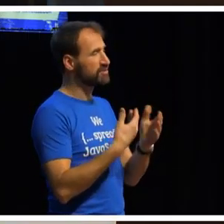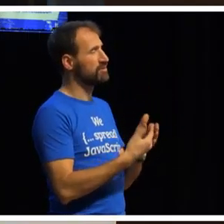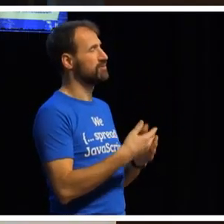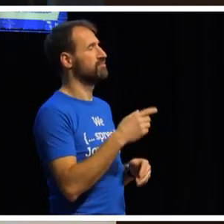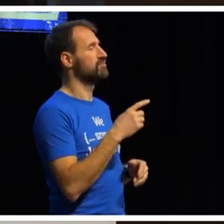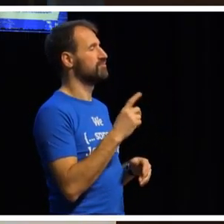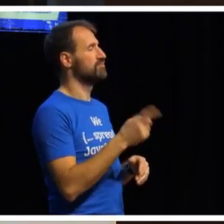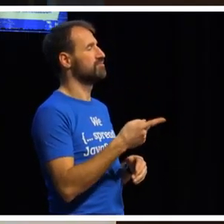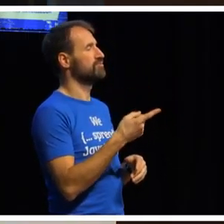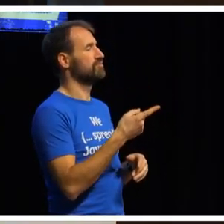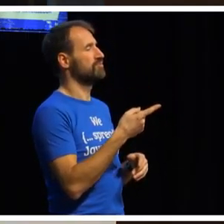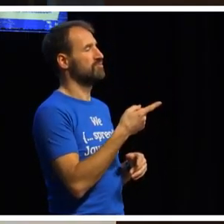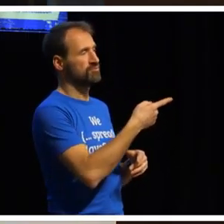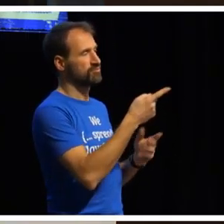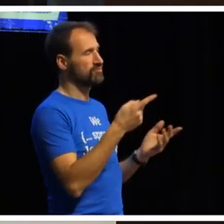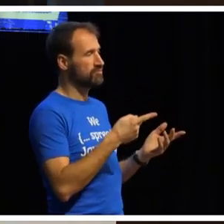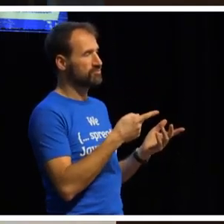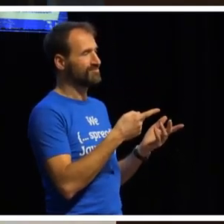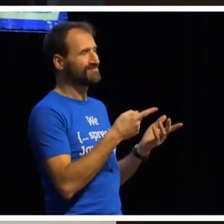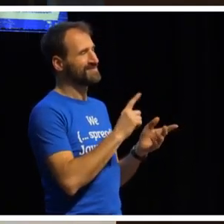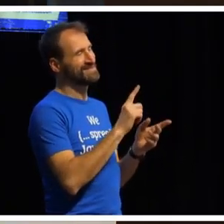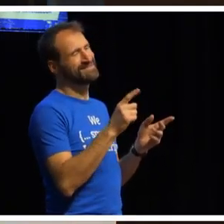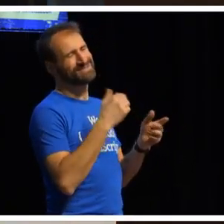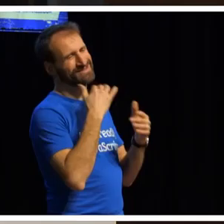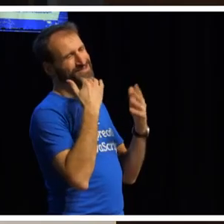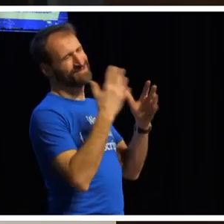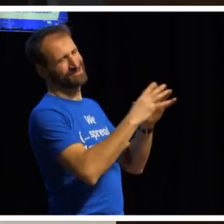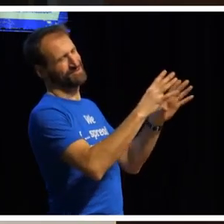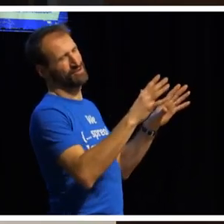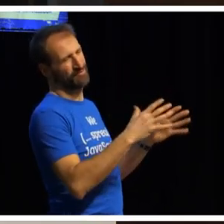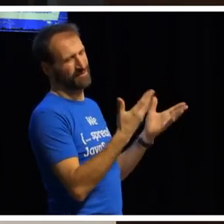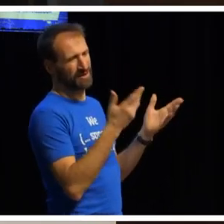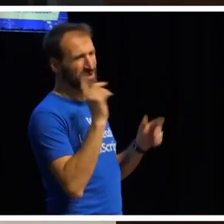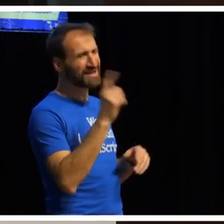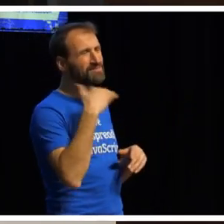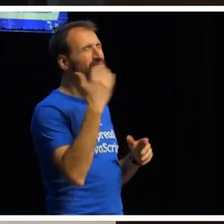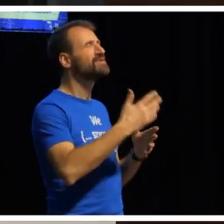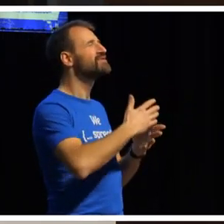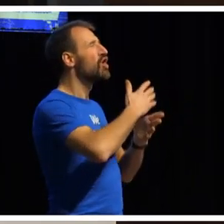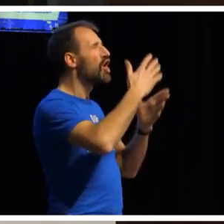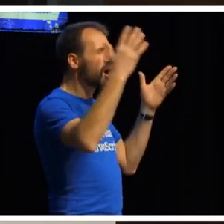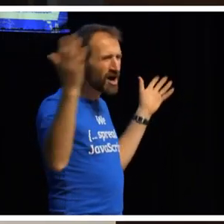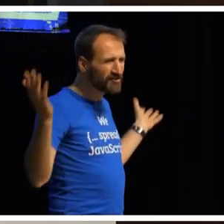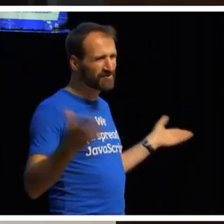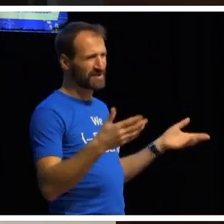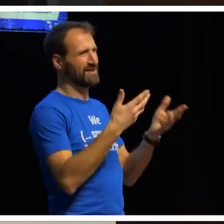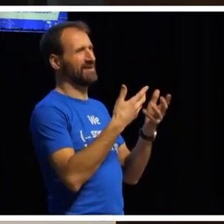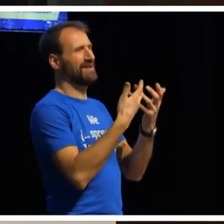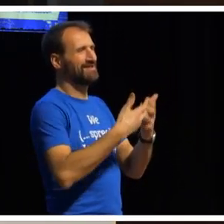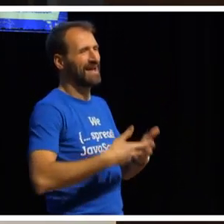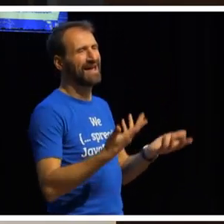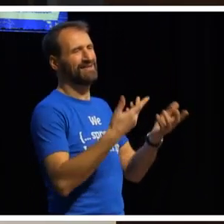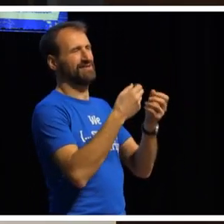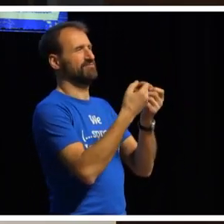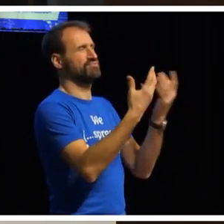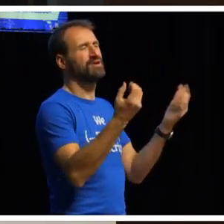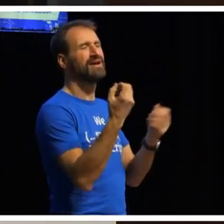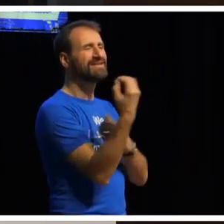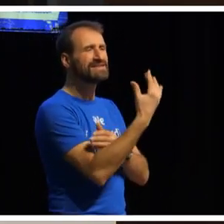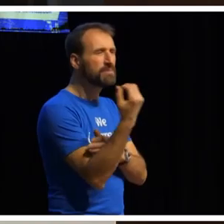pages and push data up. You know, it's not just lights. There's loads and loads of stuff you can add to this. So a bunch of displays,